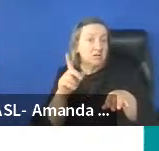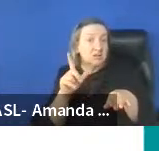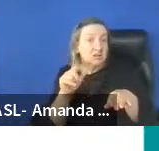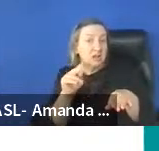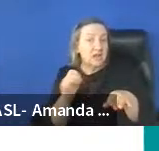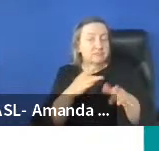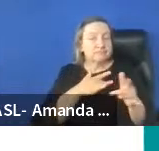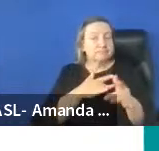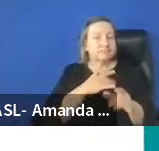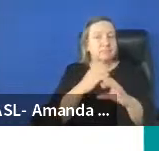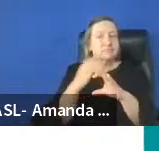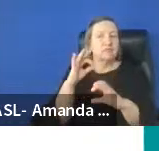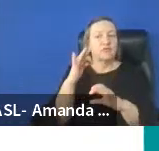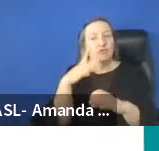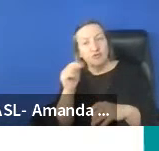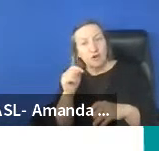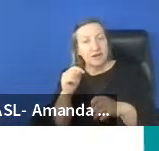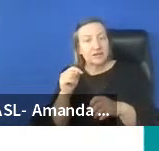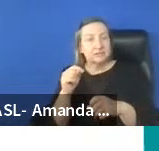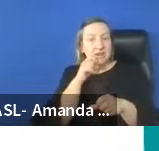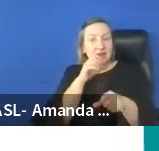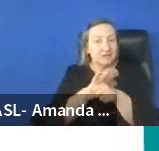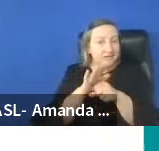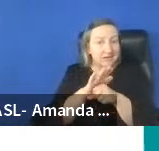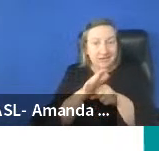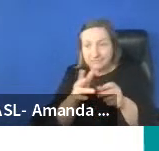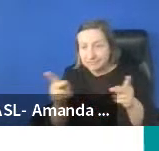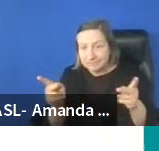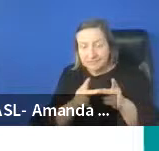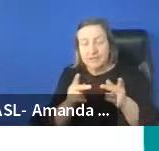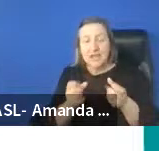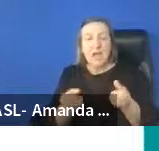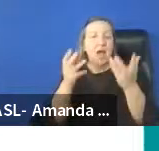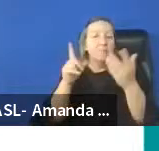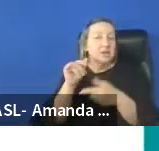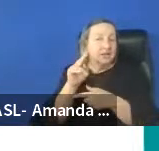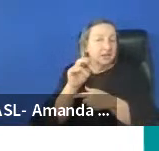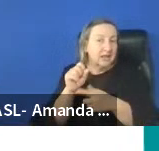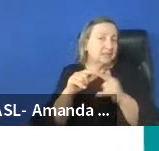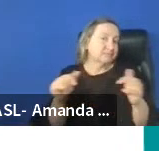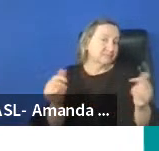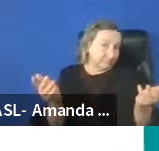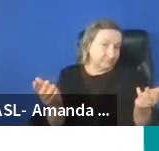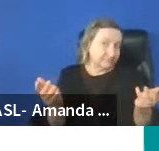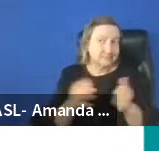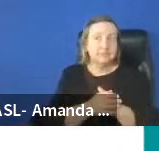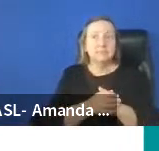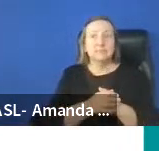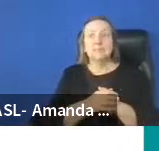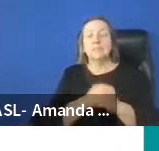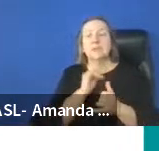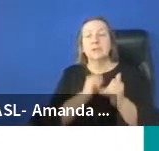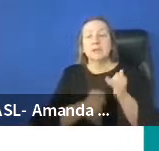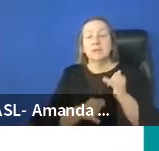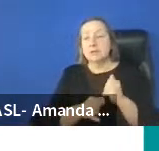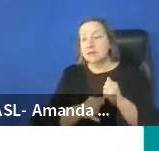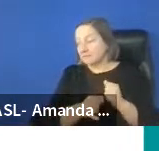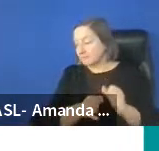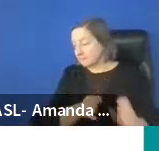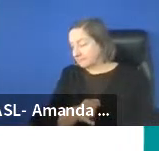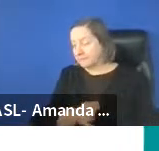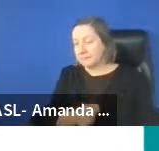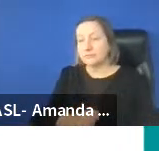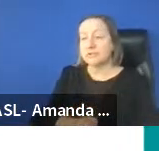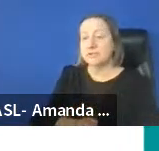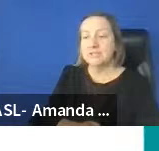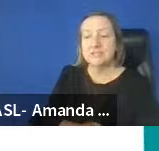freight accommodation and, once again, the number of lanes. And finally, equity was also brought up at the